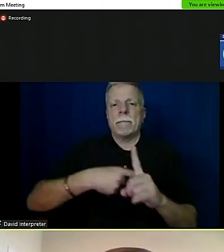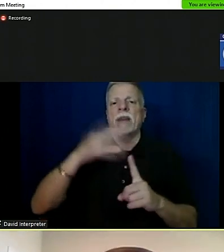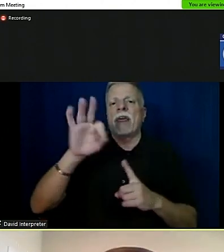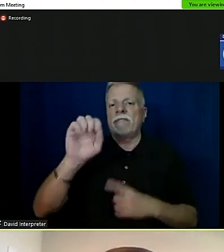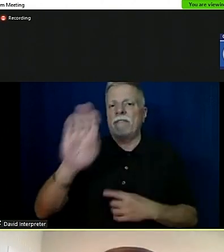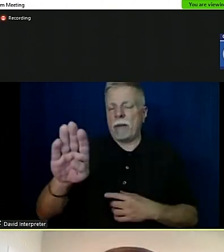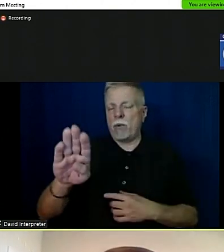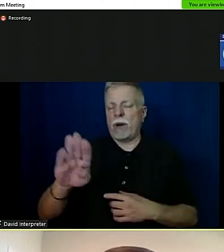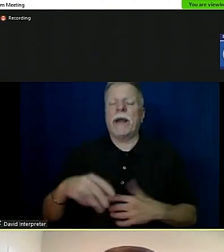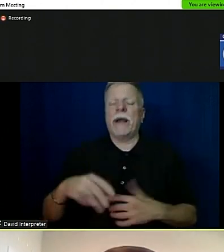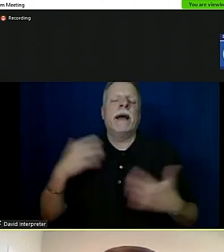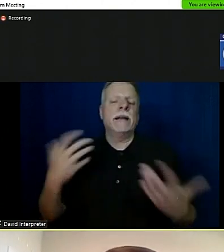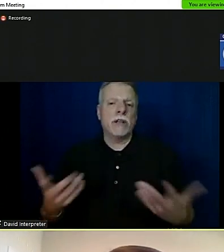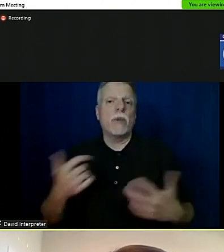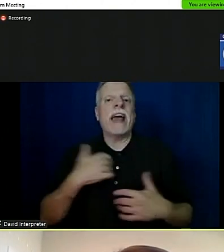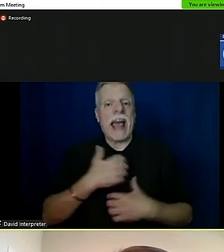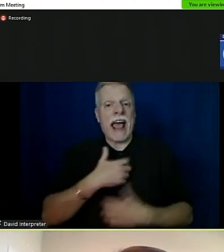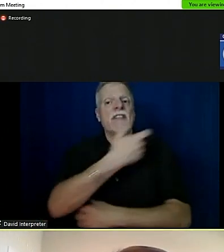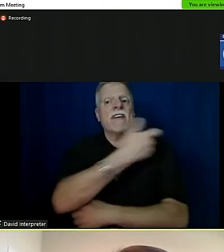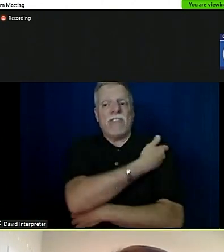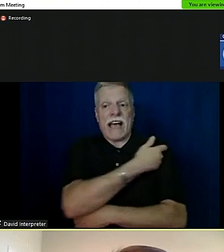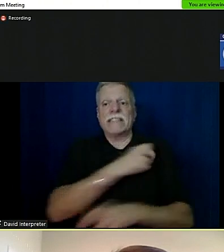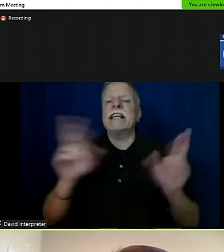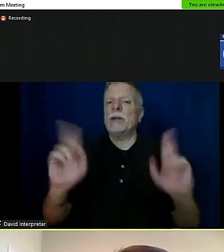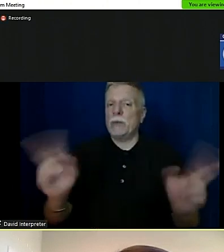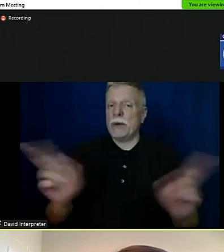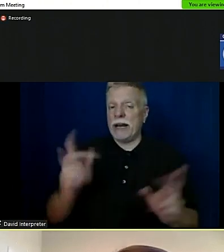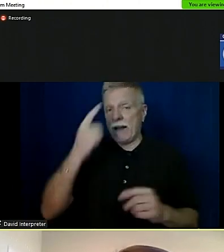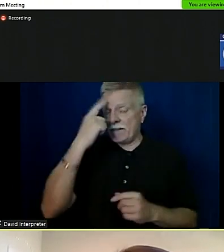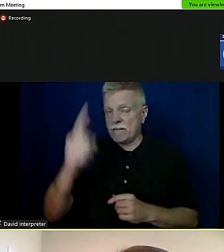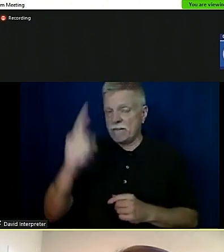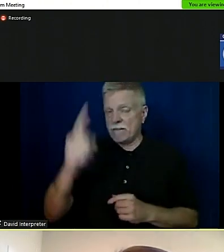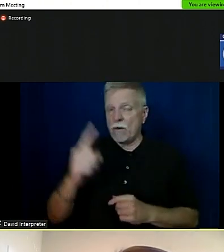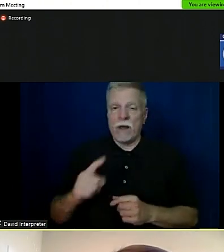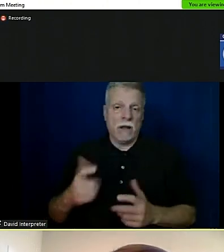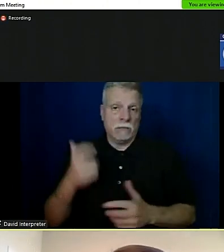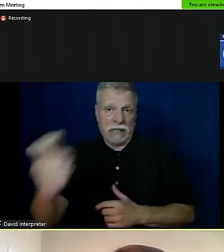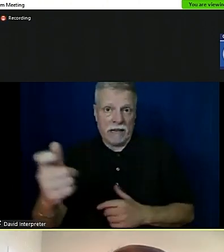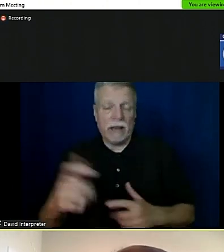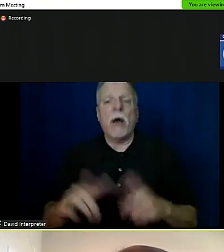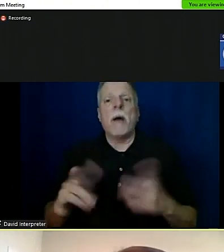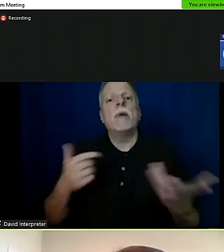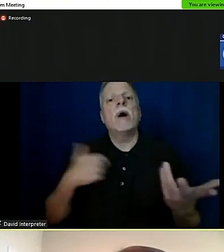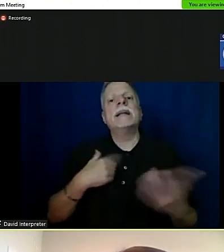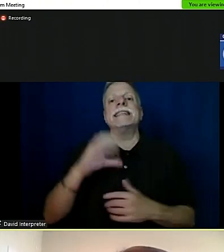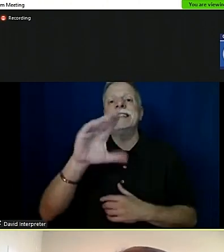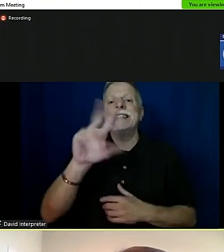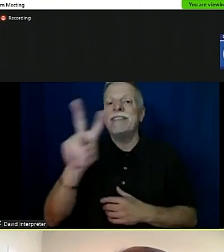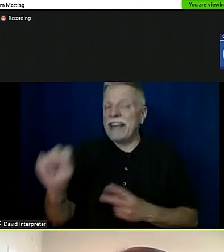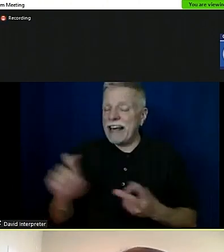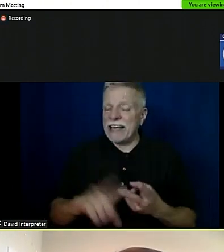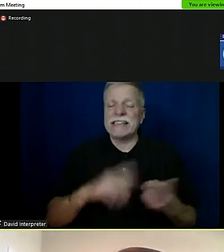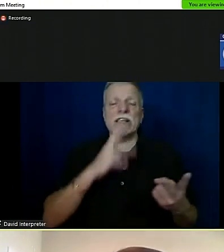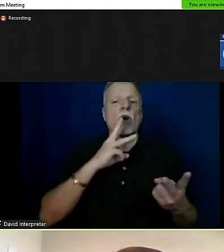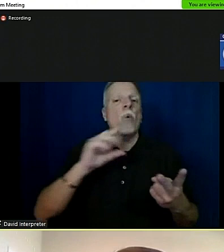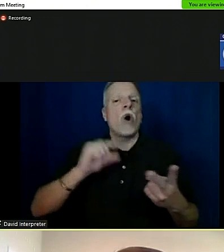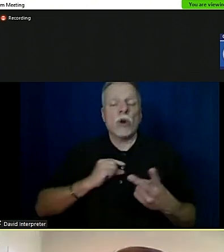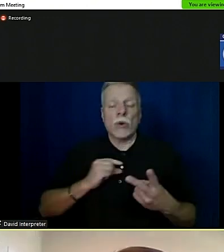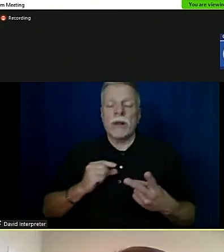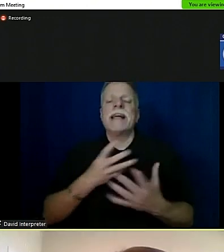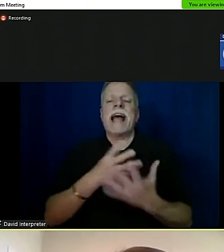the vaccine on hand for the doses. And CVS and Walgreens have scheduled 3 clinics with every skilled nursing and